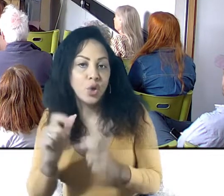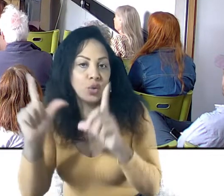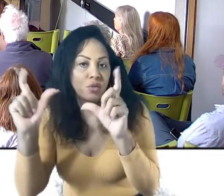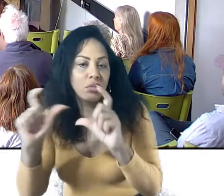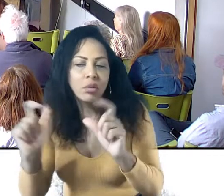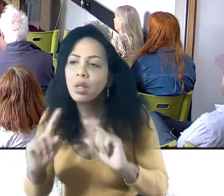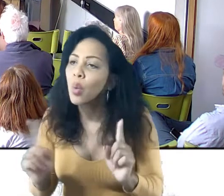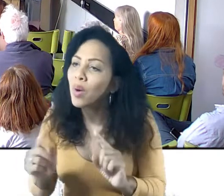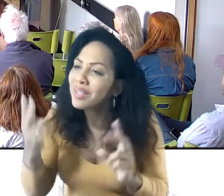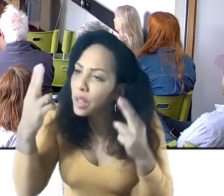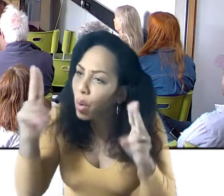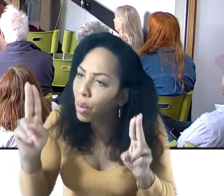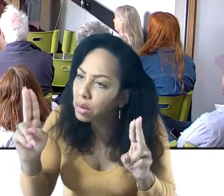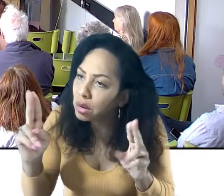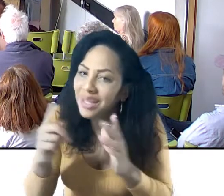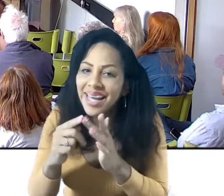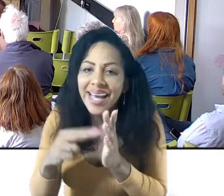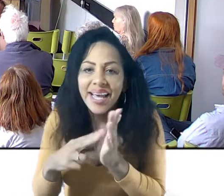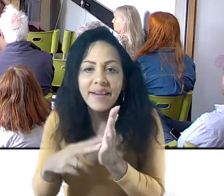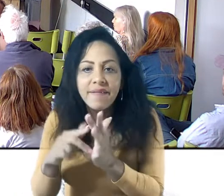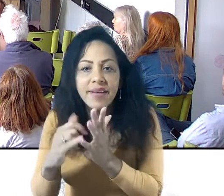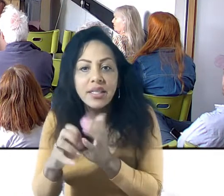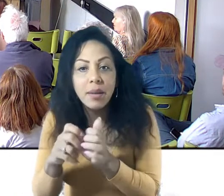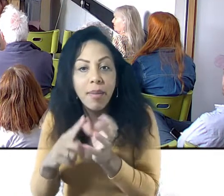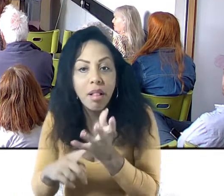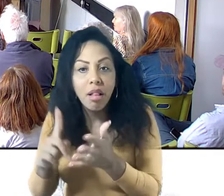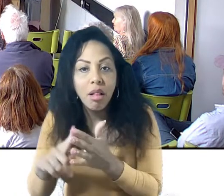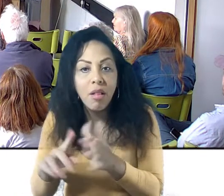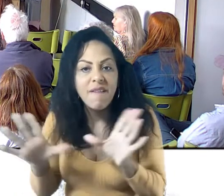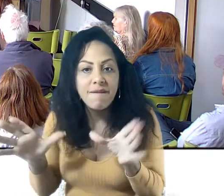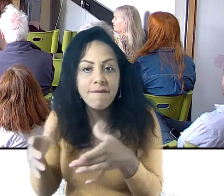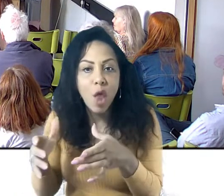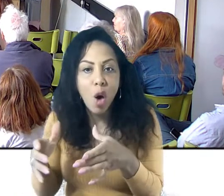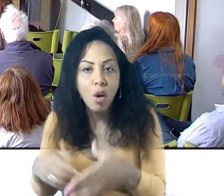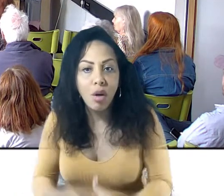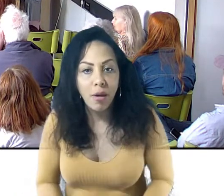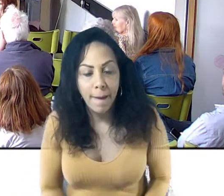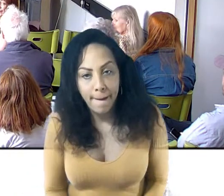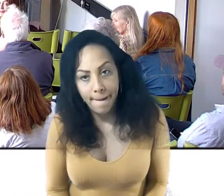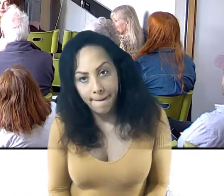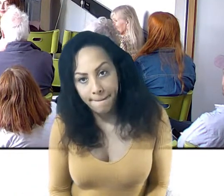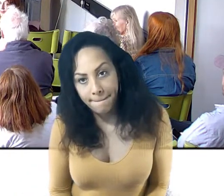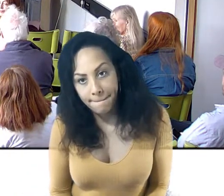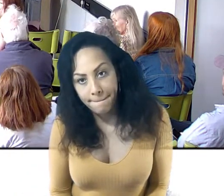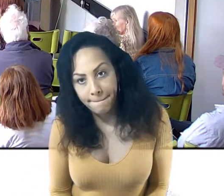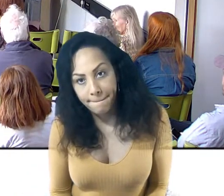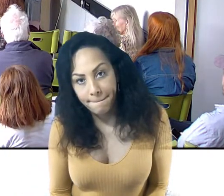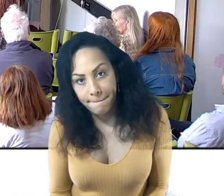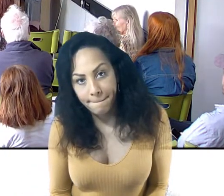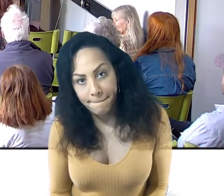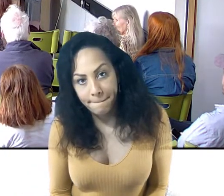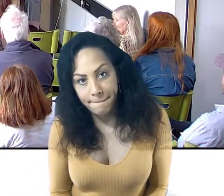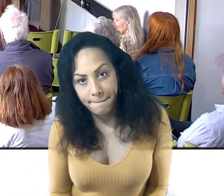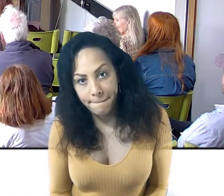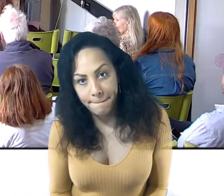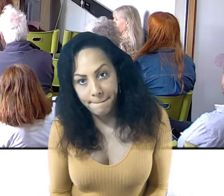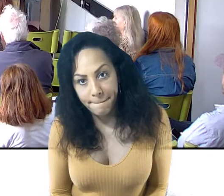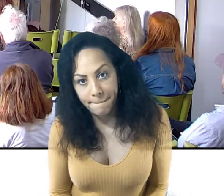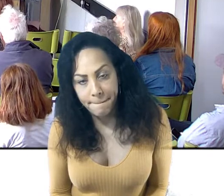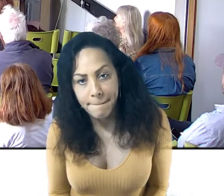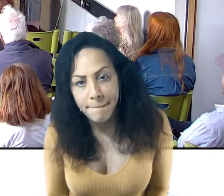Invisible Flock. Brilliant. Amazing. Yeah, thank you. Cool. Thanks. The Wellcome Trust has a long